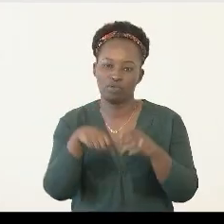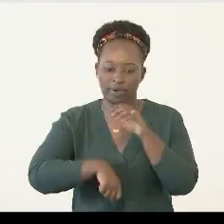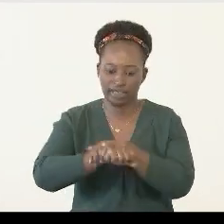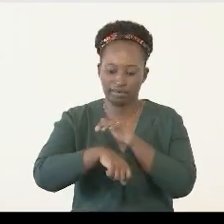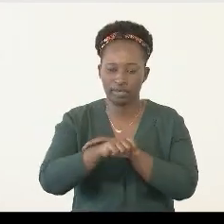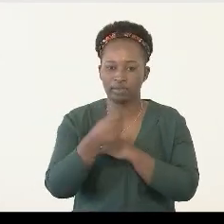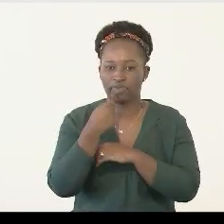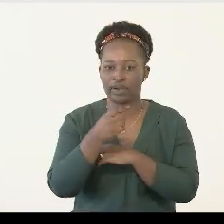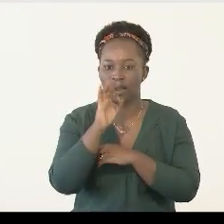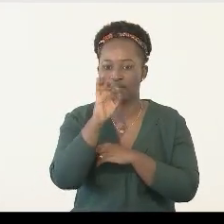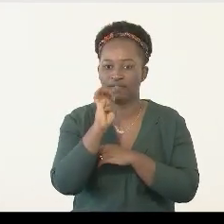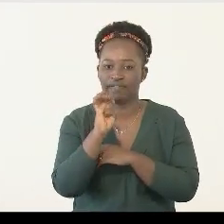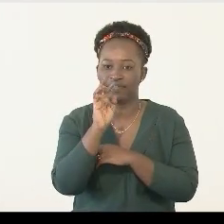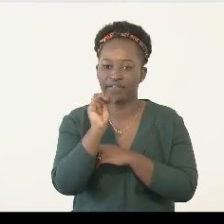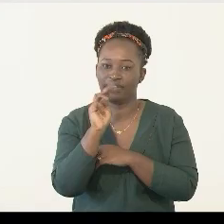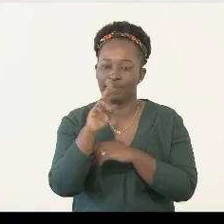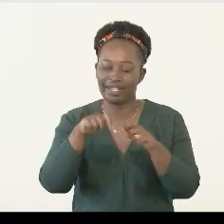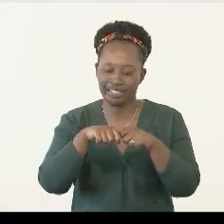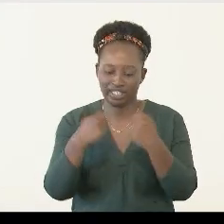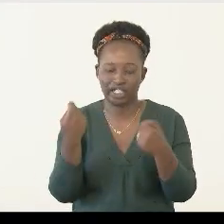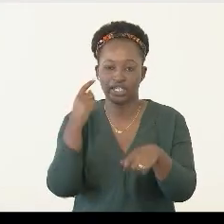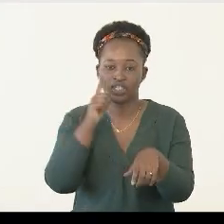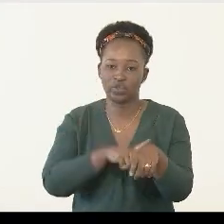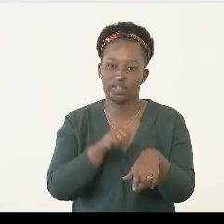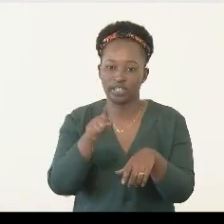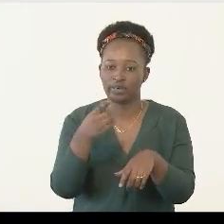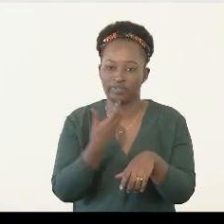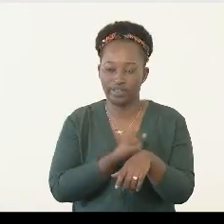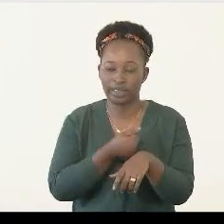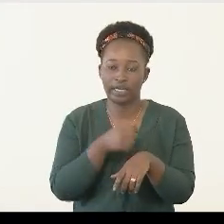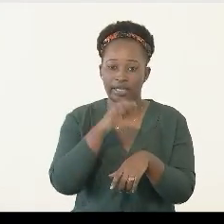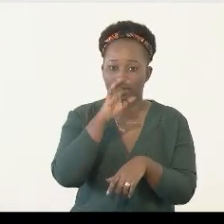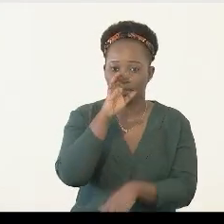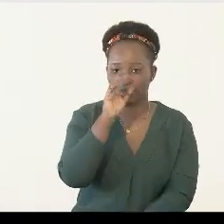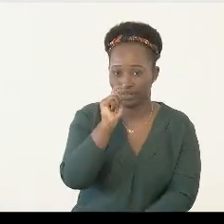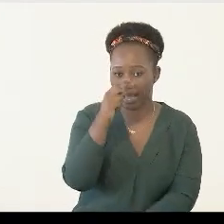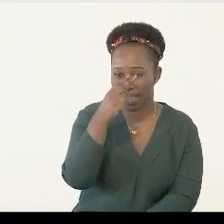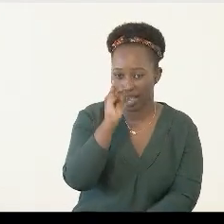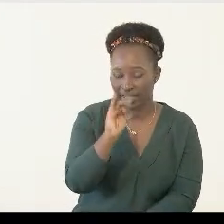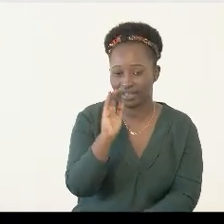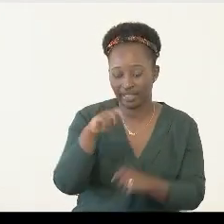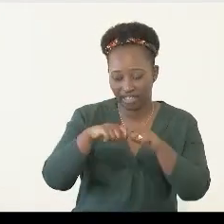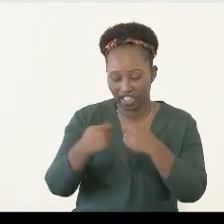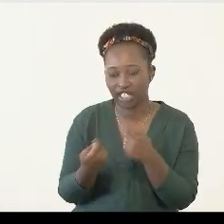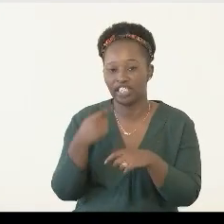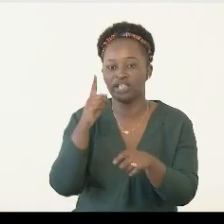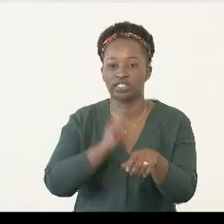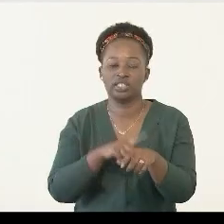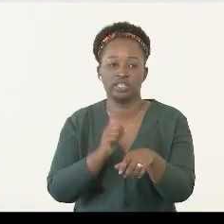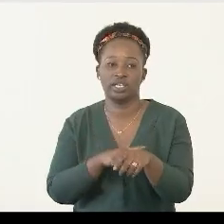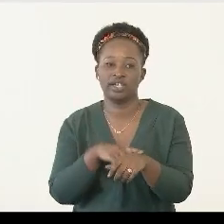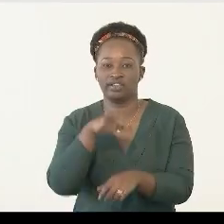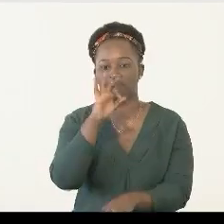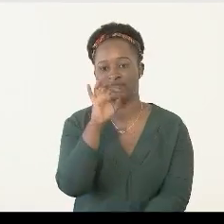a footballer has got a thigh injury. That means the femur or the thigh bone has injury. Then we have